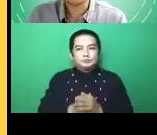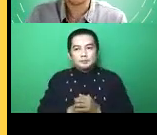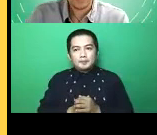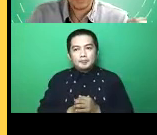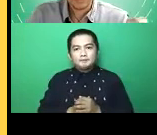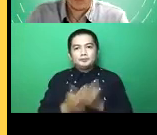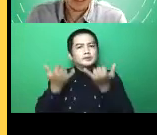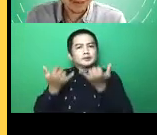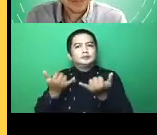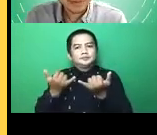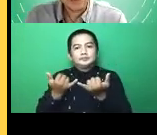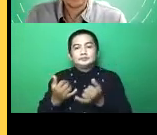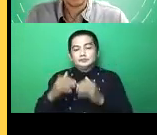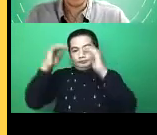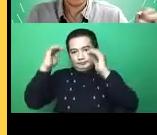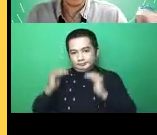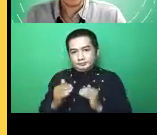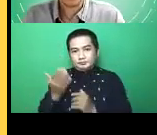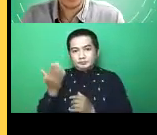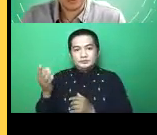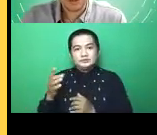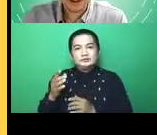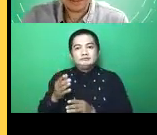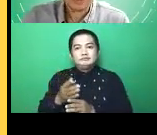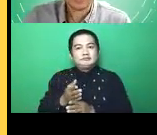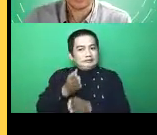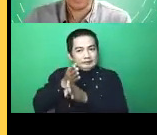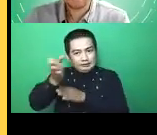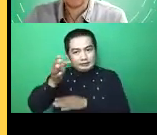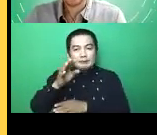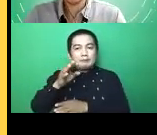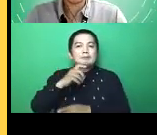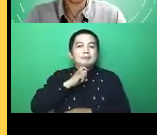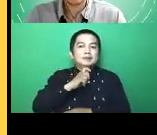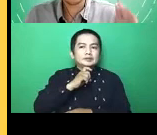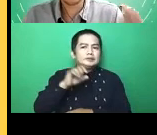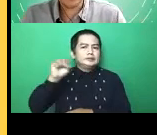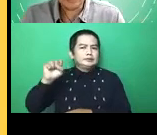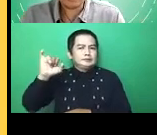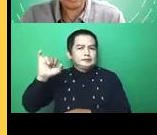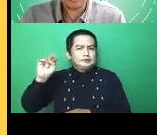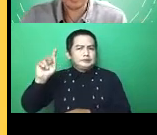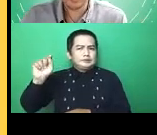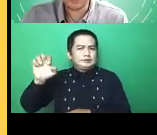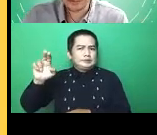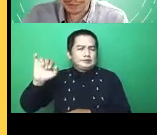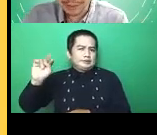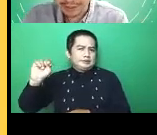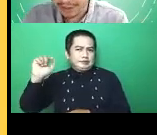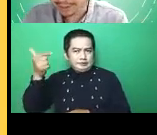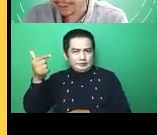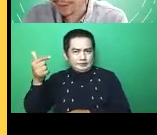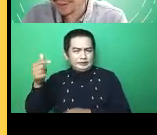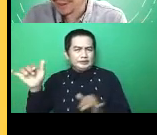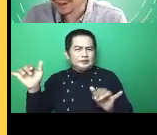Now, the next two I'll discuss is called direct metal sintering. So this one's actually very similar to what we